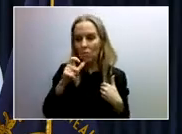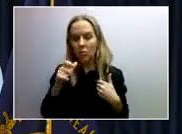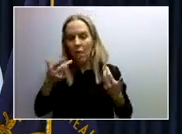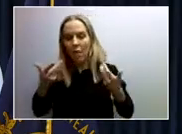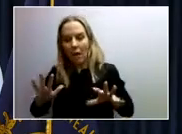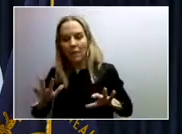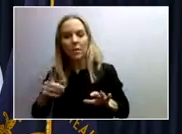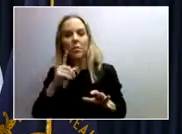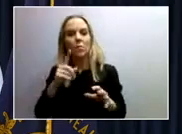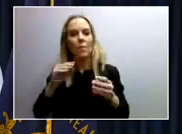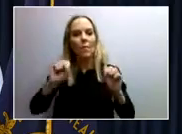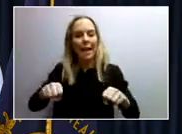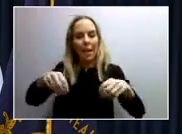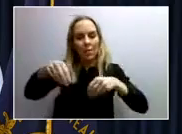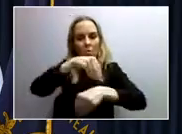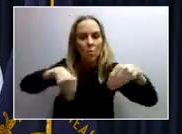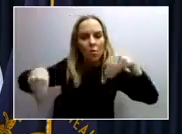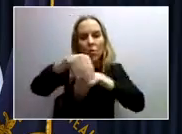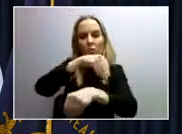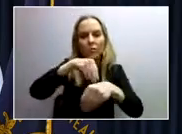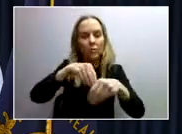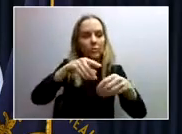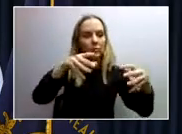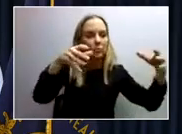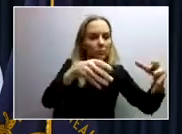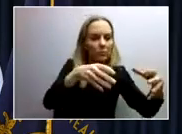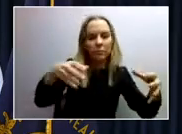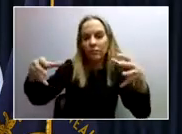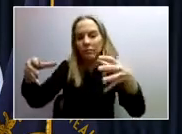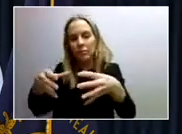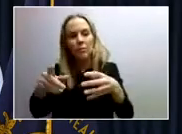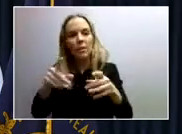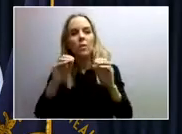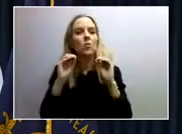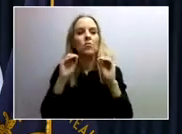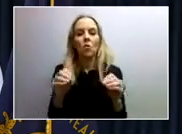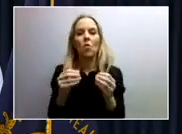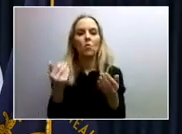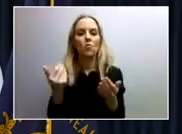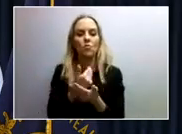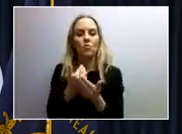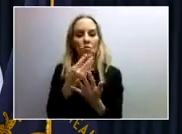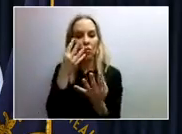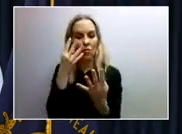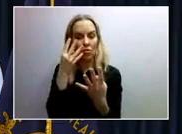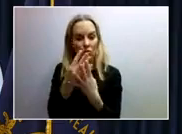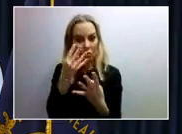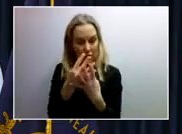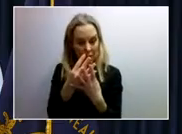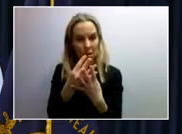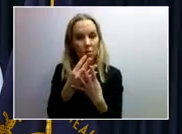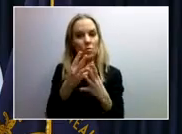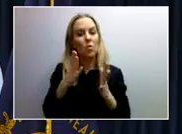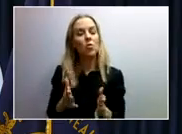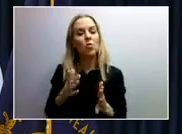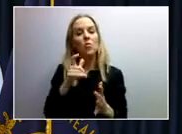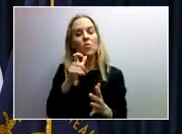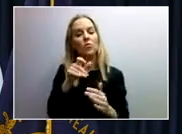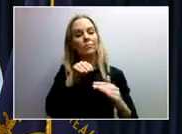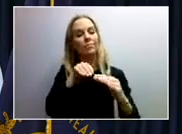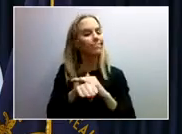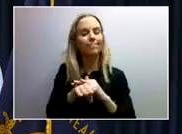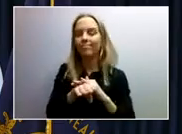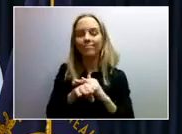other areas where other people could be infected. And no new inmates will be coming into those facilities, and then they'll be separating them